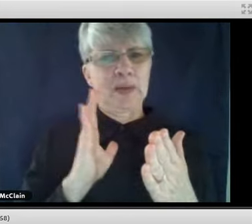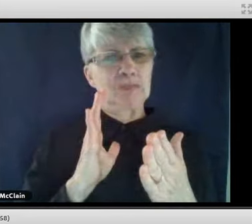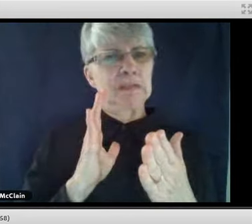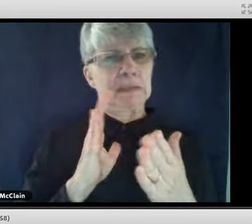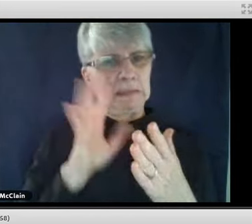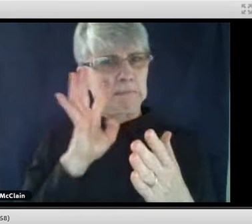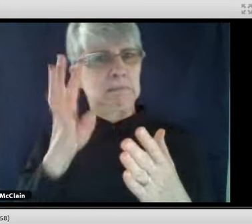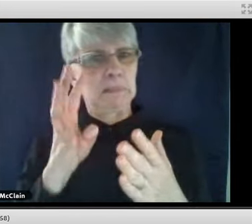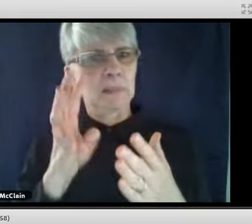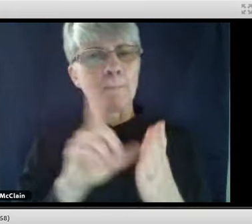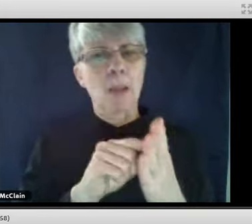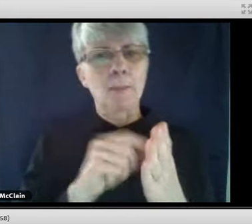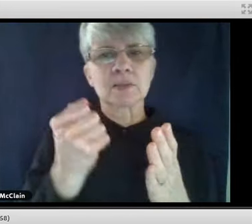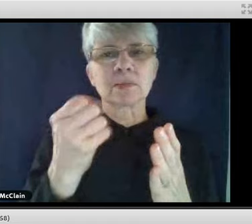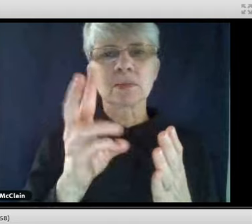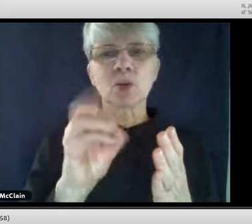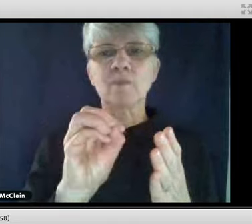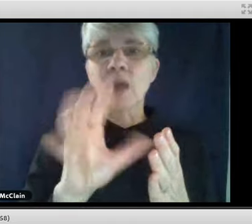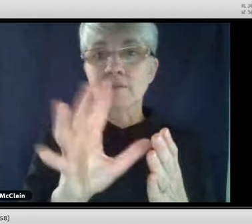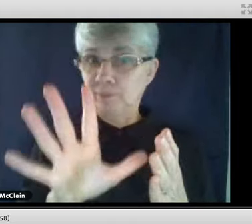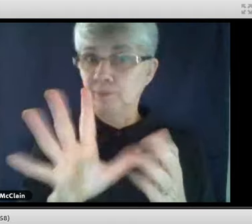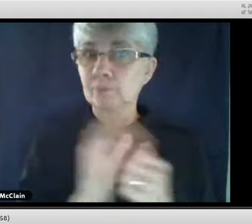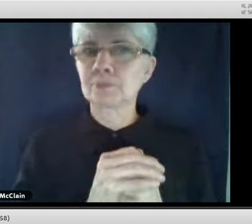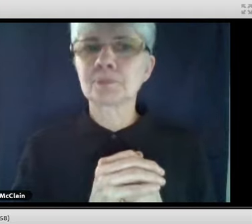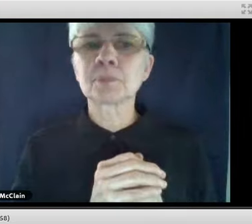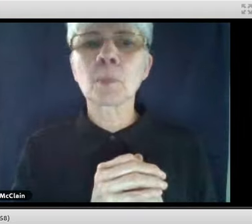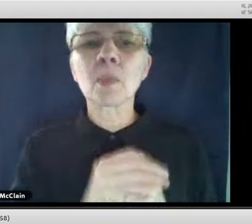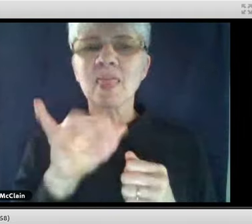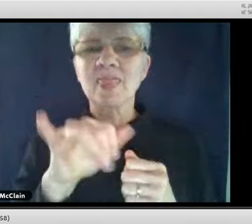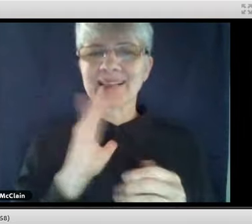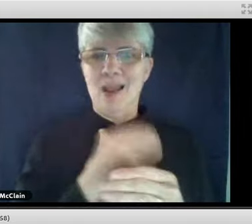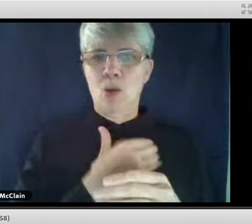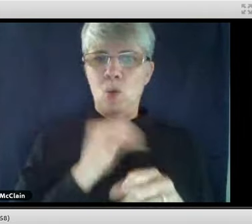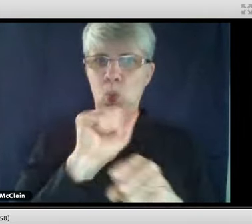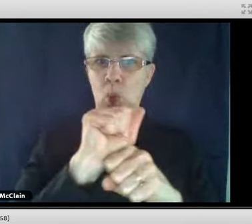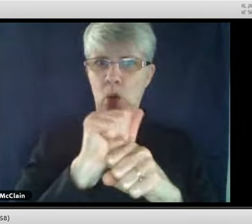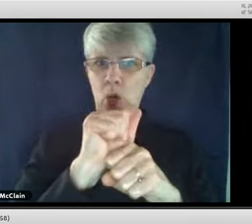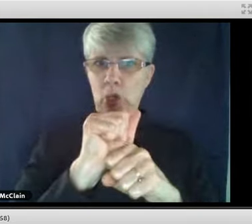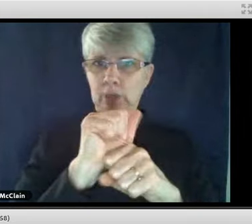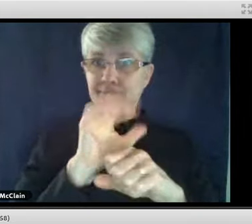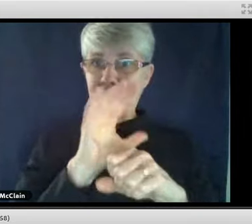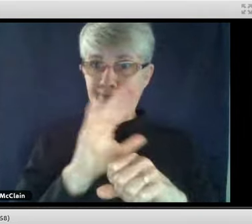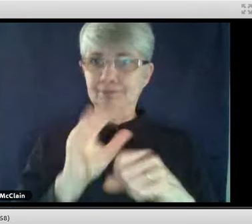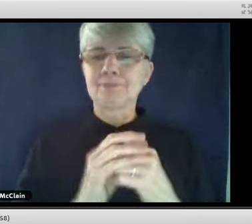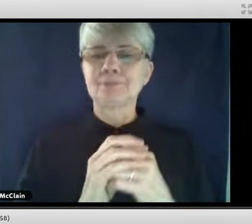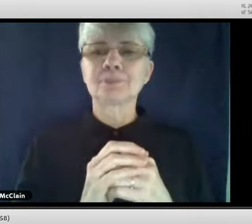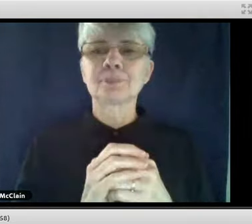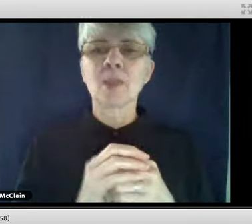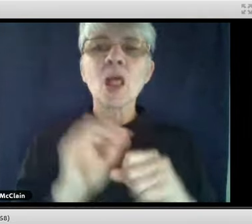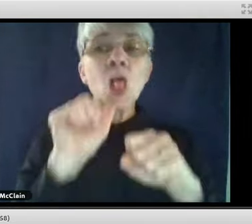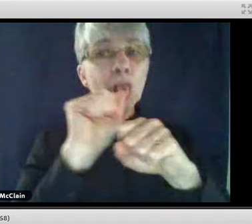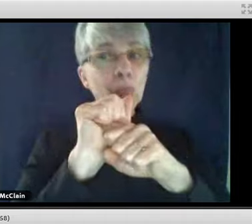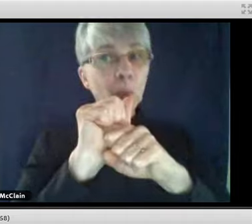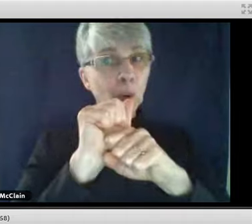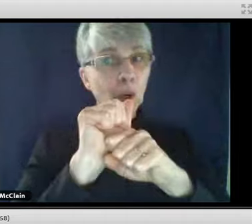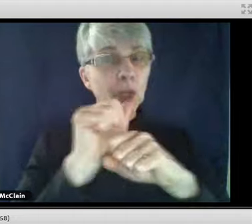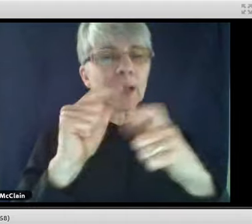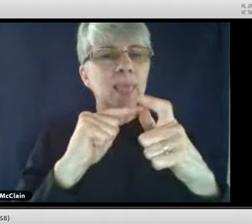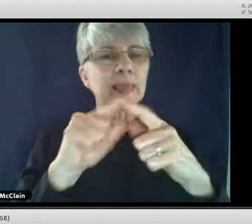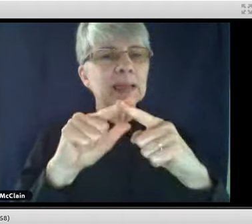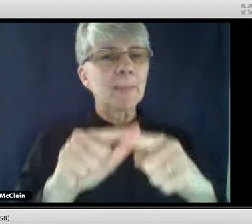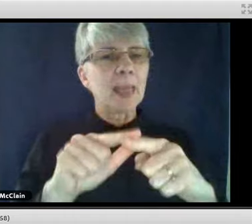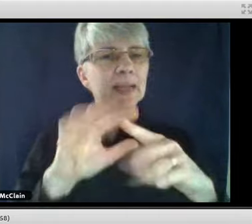and published in 1605. Right? So that's our work, right? So the work then depending